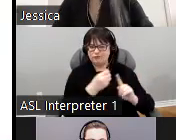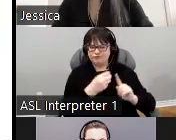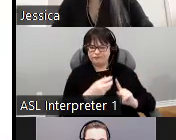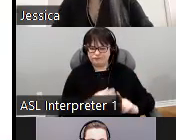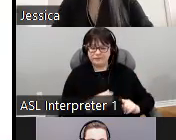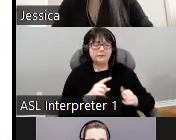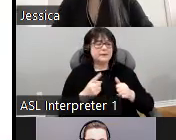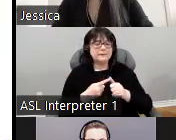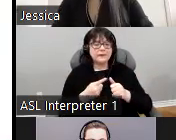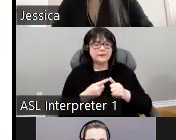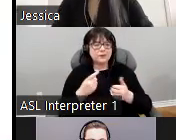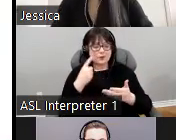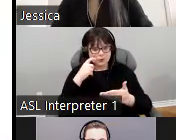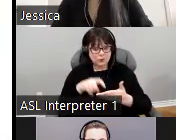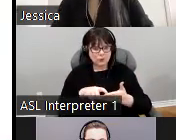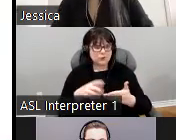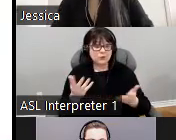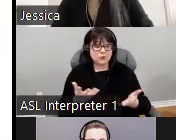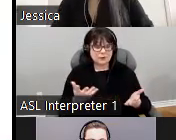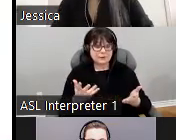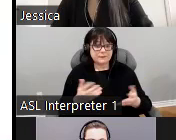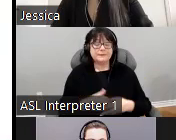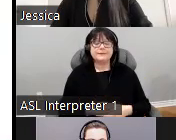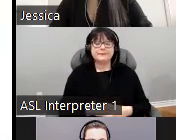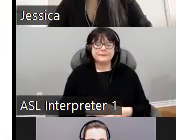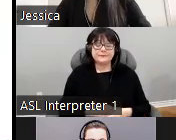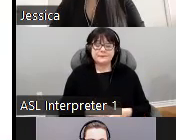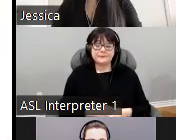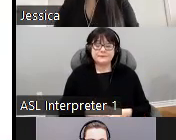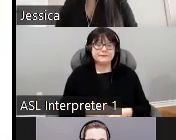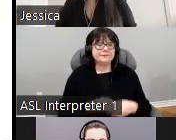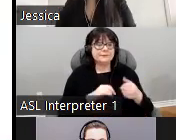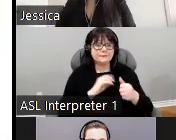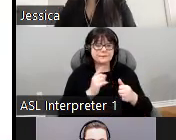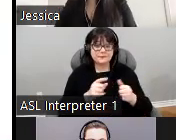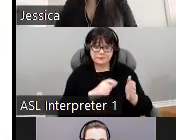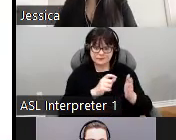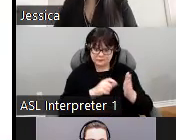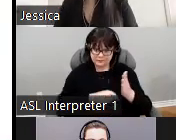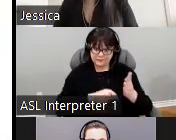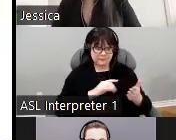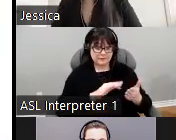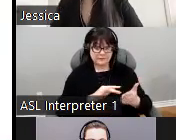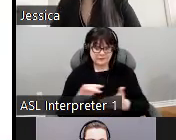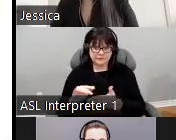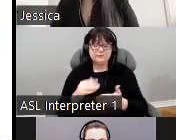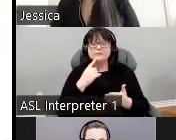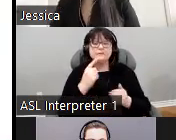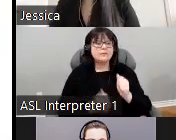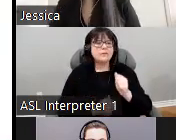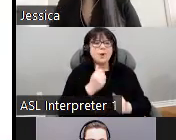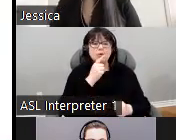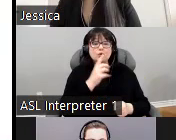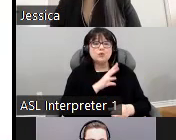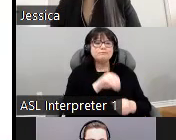note from the articles we found. So first, on average, the large majority of study participants were